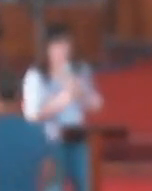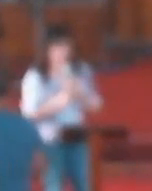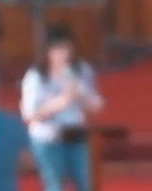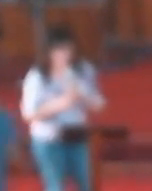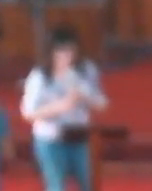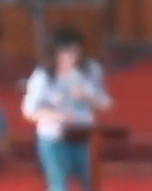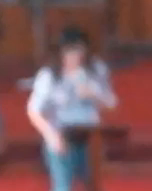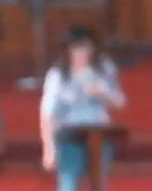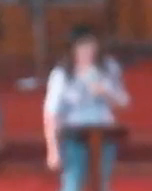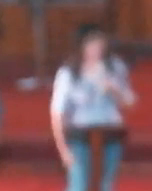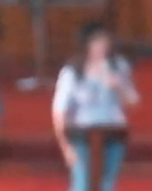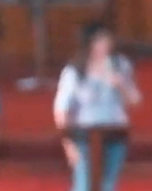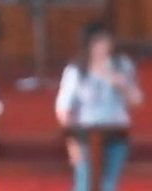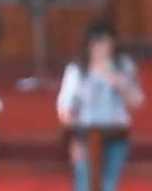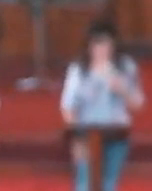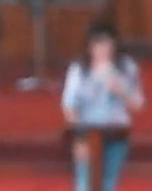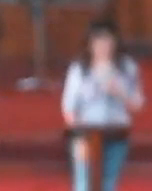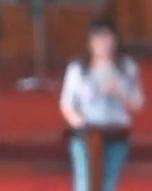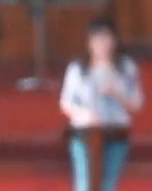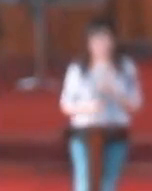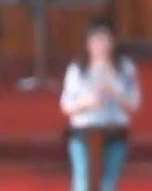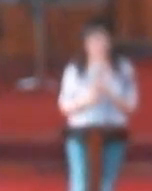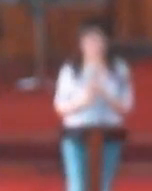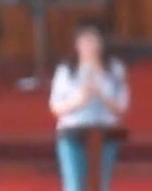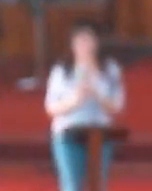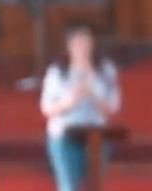the passage that you would be looking for?